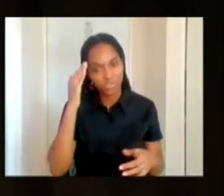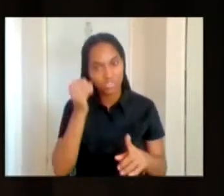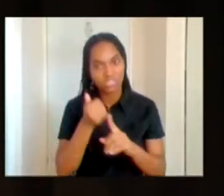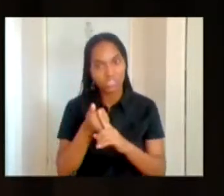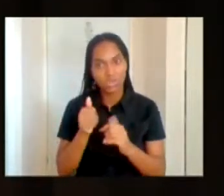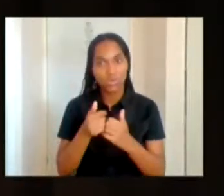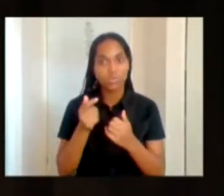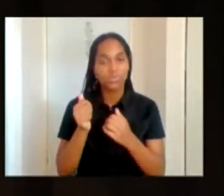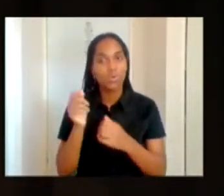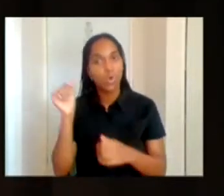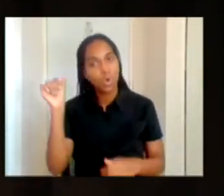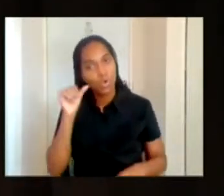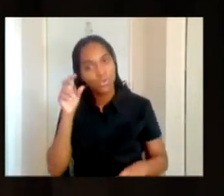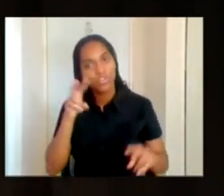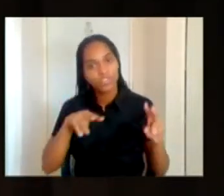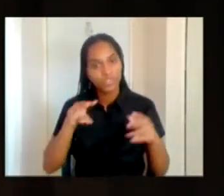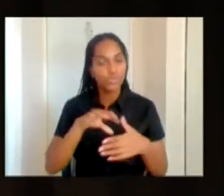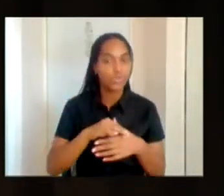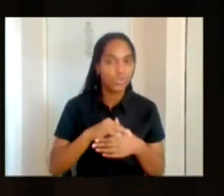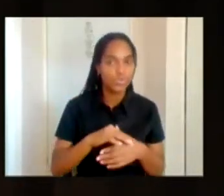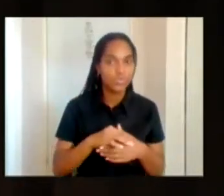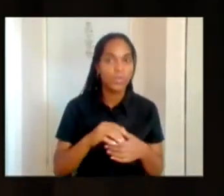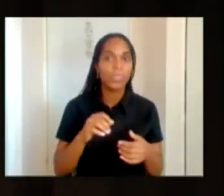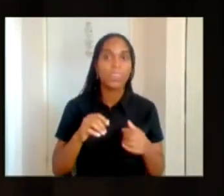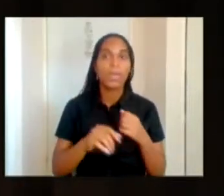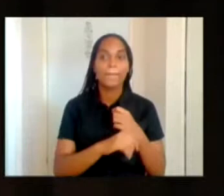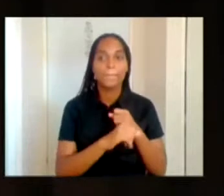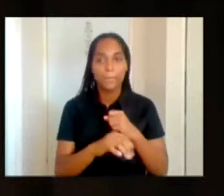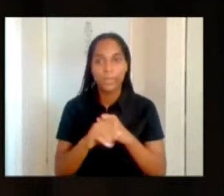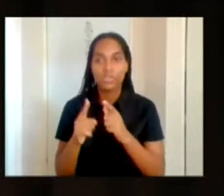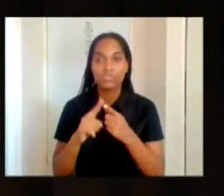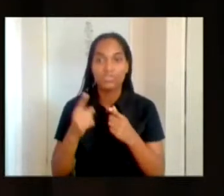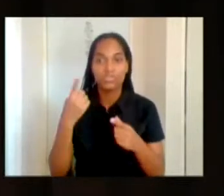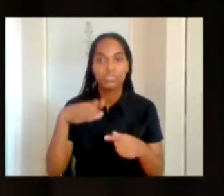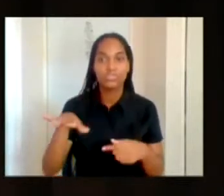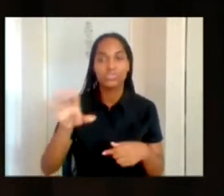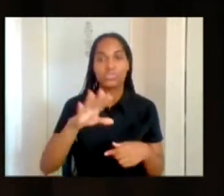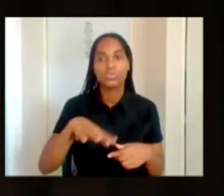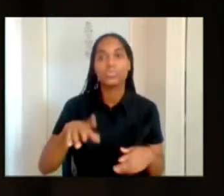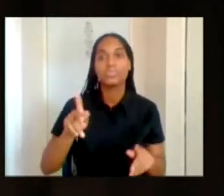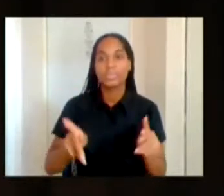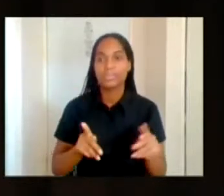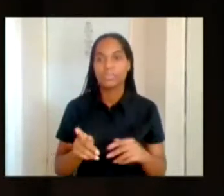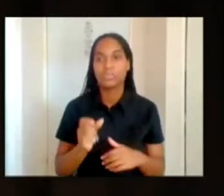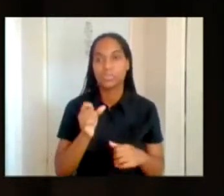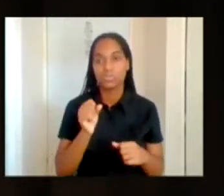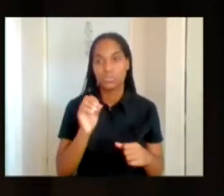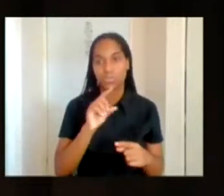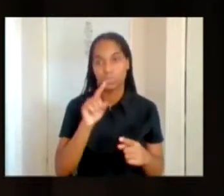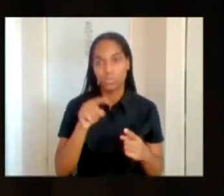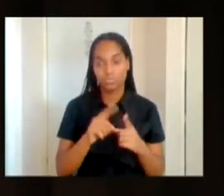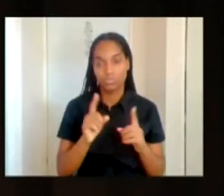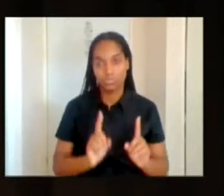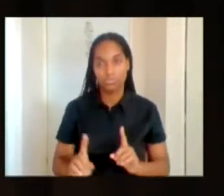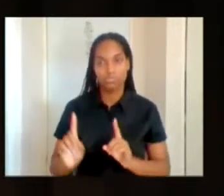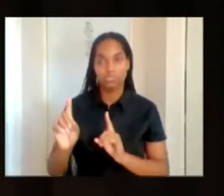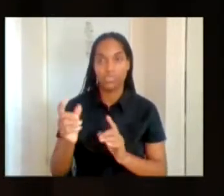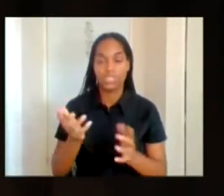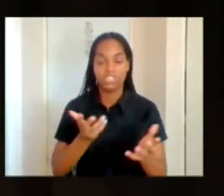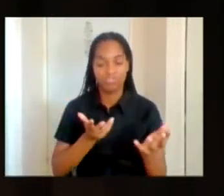video, content, broadcasting to your audiences. So when we bring on kind of